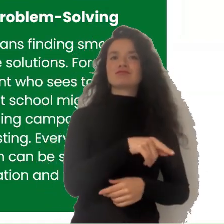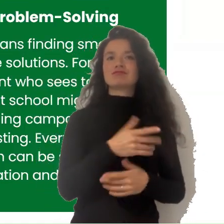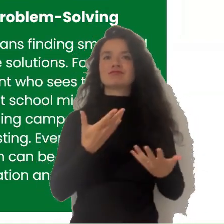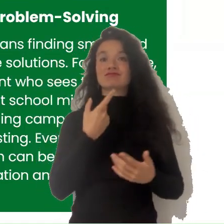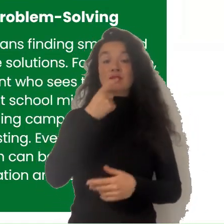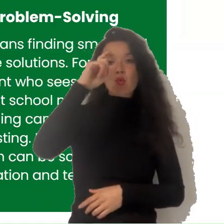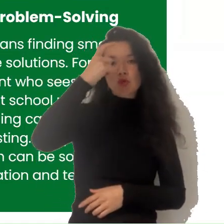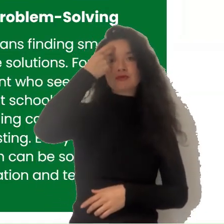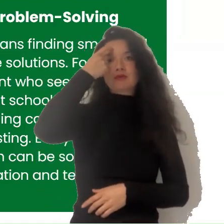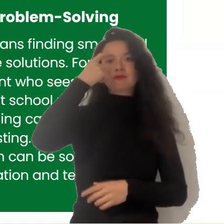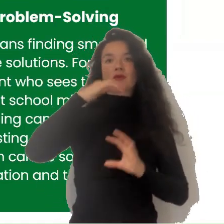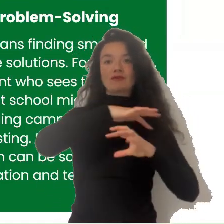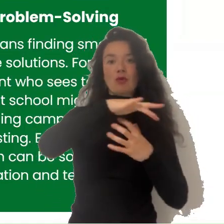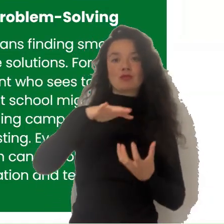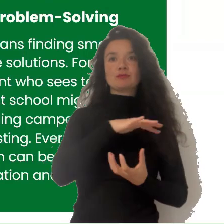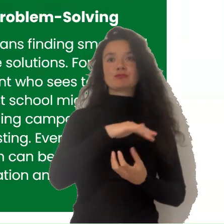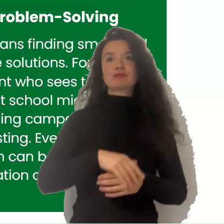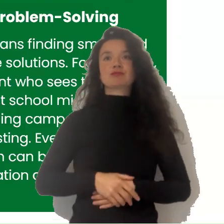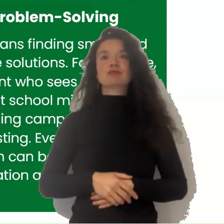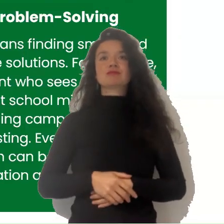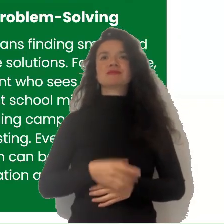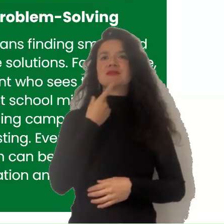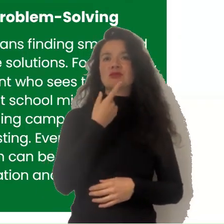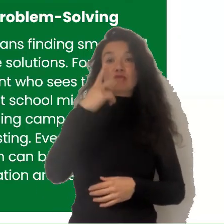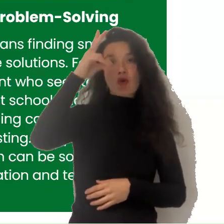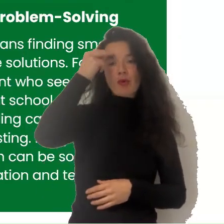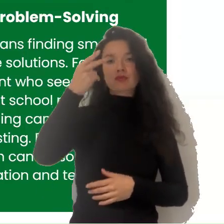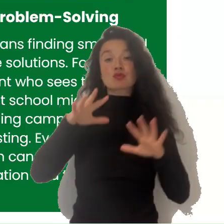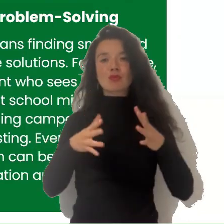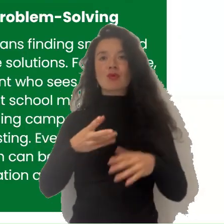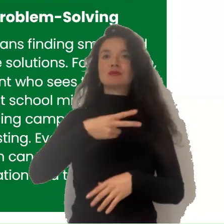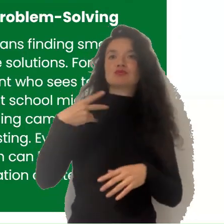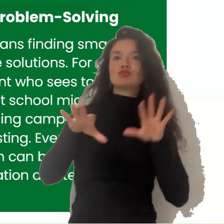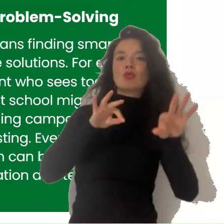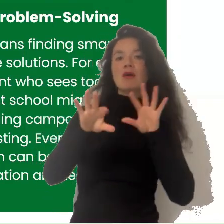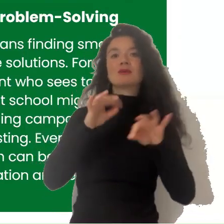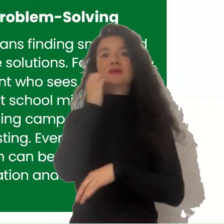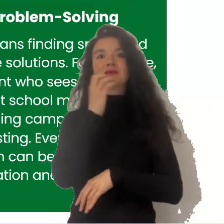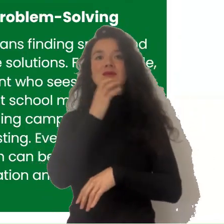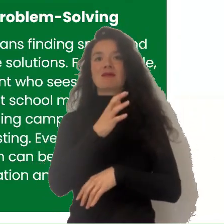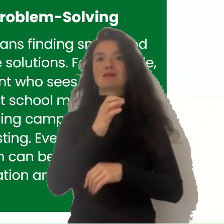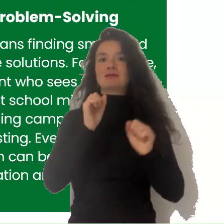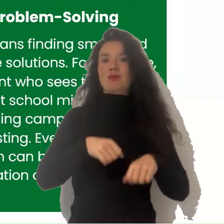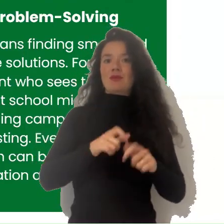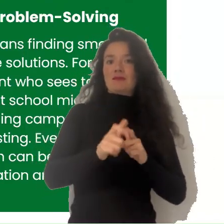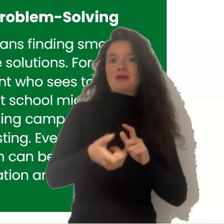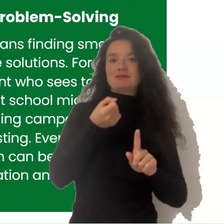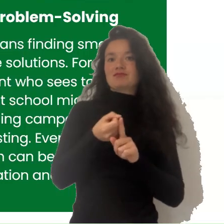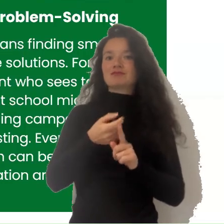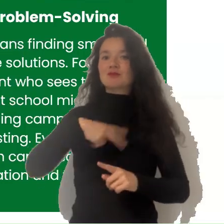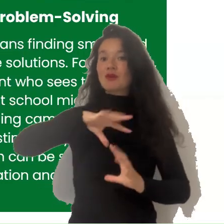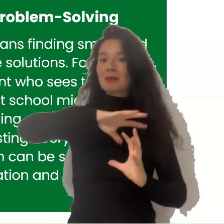means understanding how our daily choices affect our planet. For example, when we